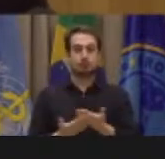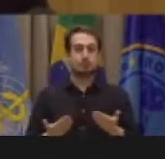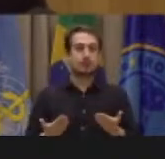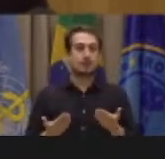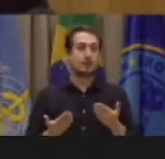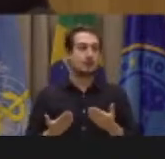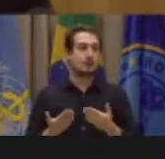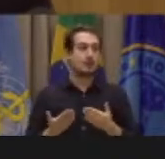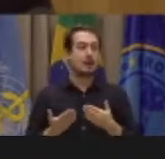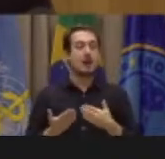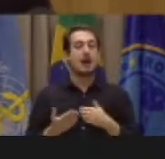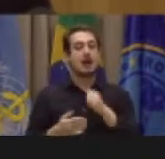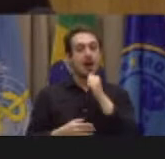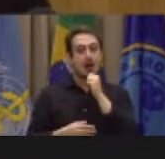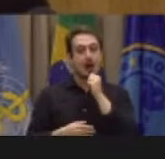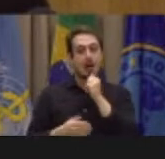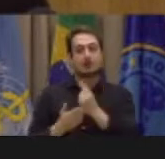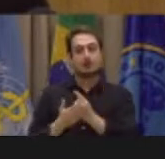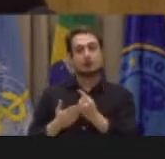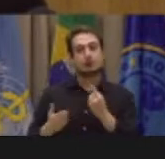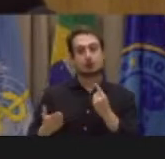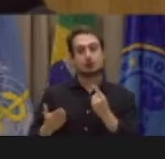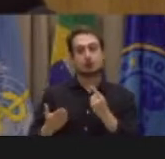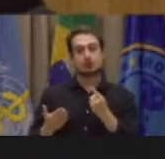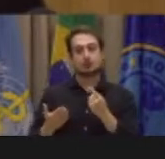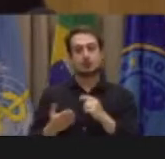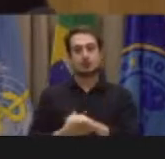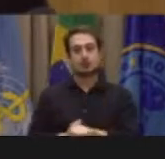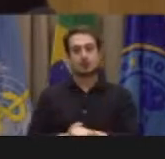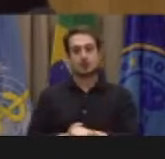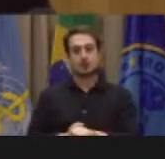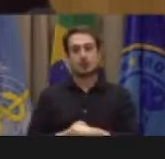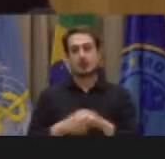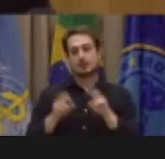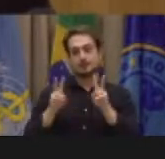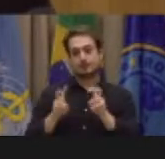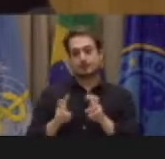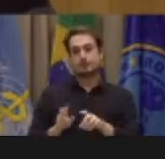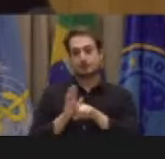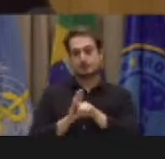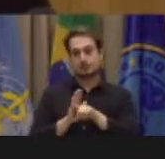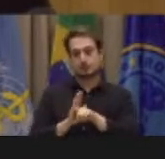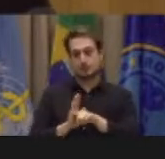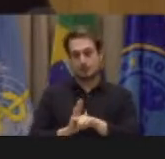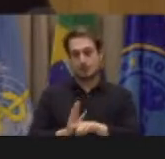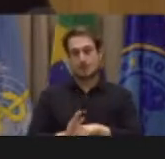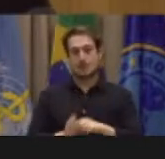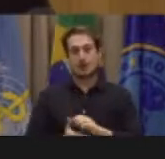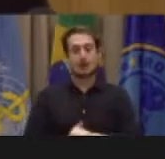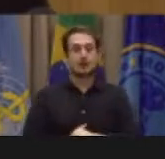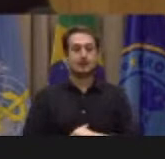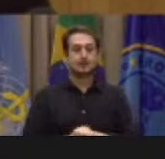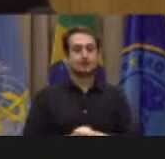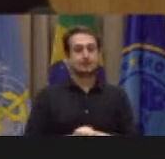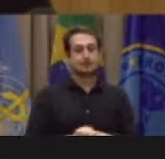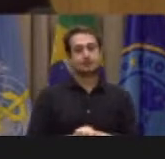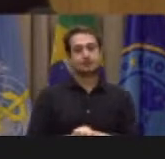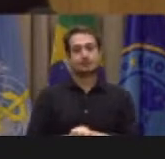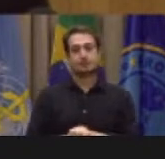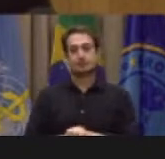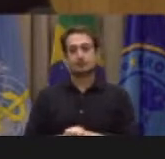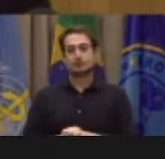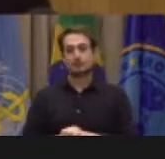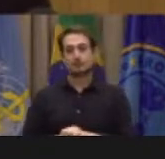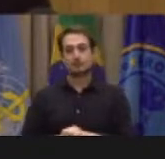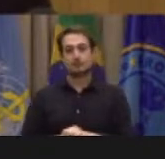an efficient response. And I think that we are a little bit